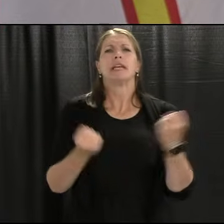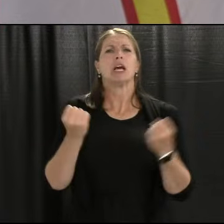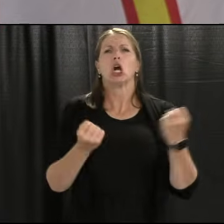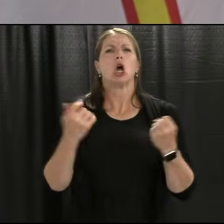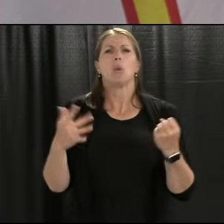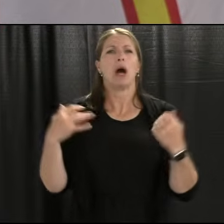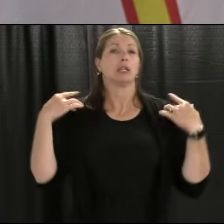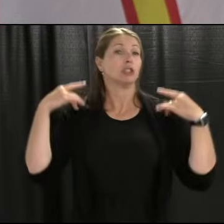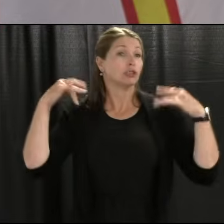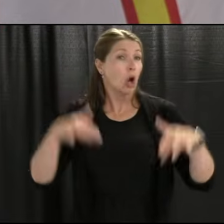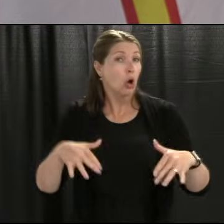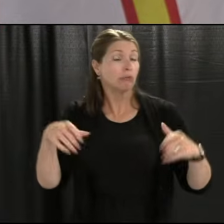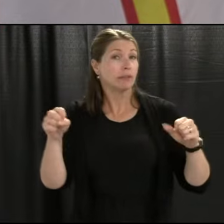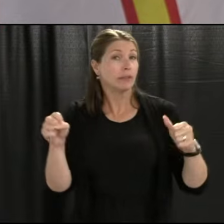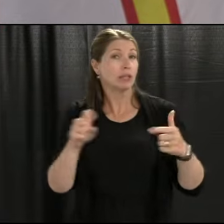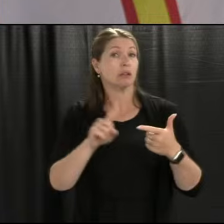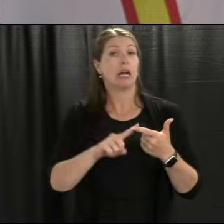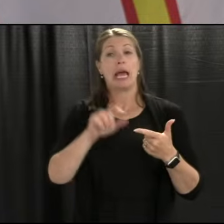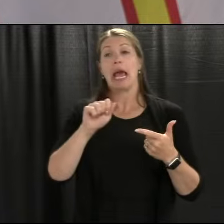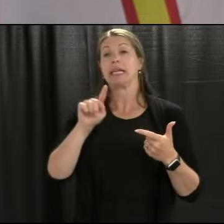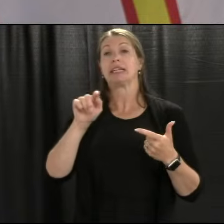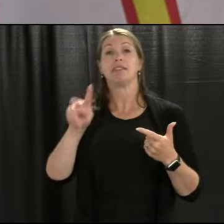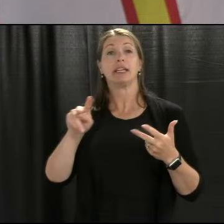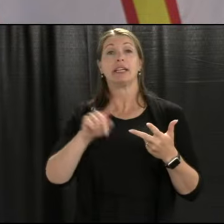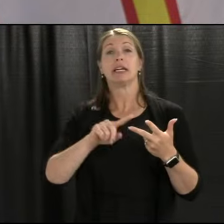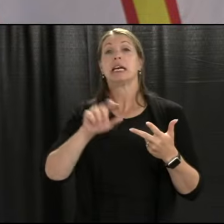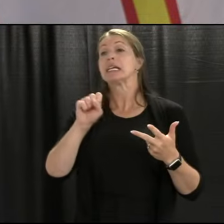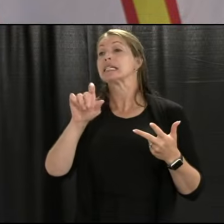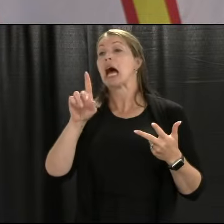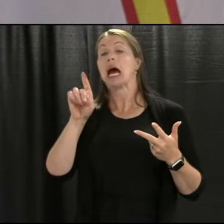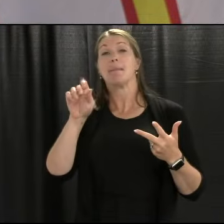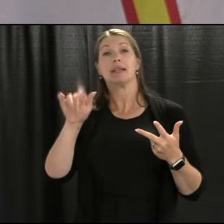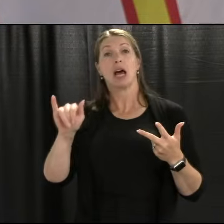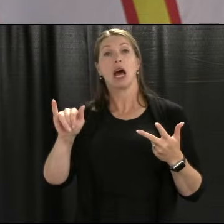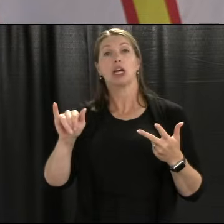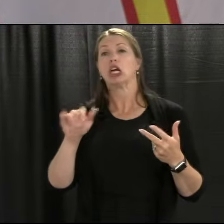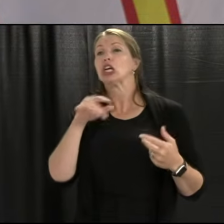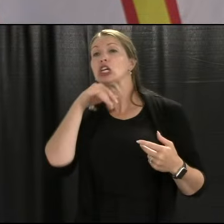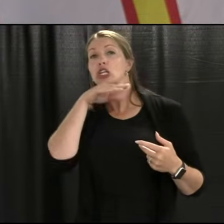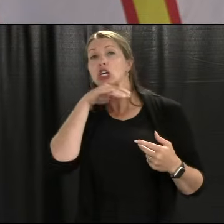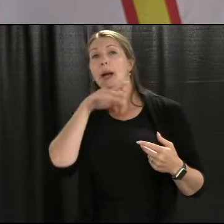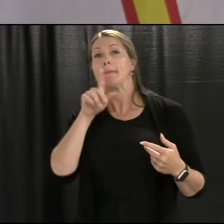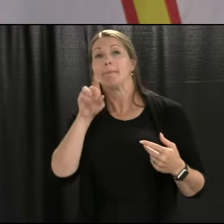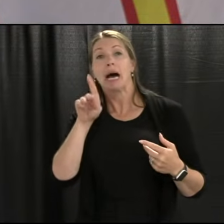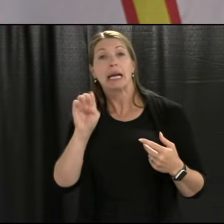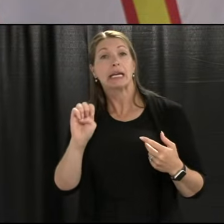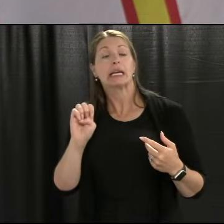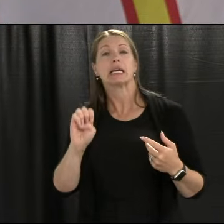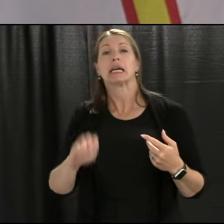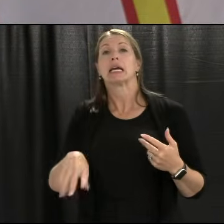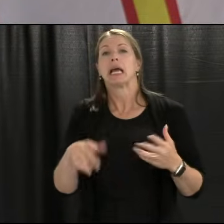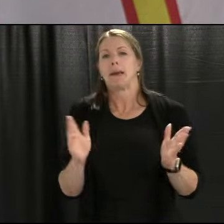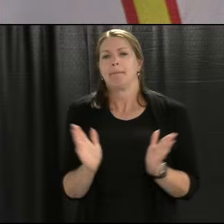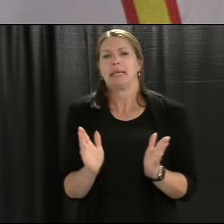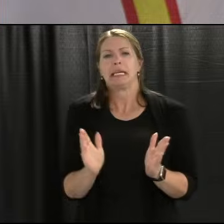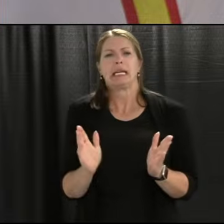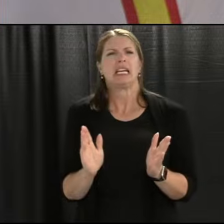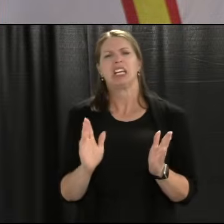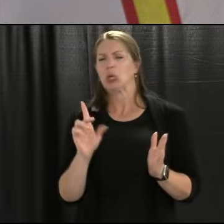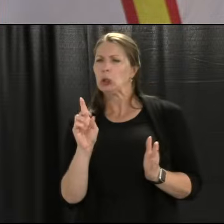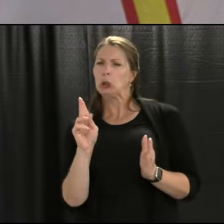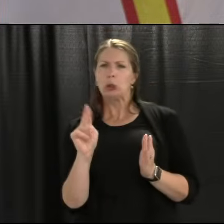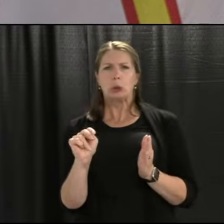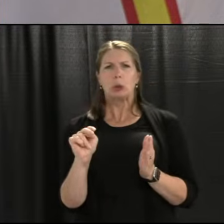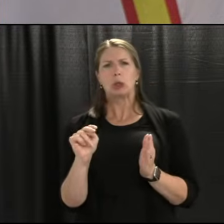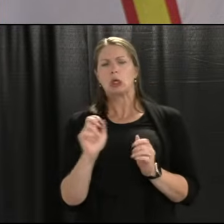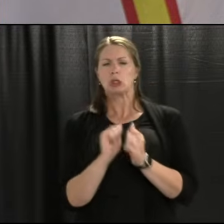now, an all-terrain vehicle, including a side-by-side, a mini bike, a dirt bike, a trail bike, a miniature vehicle such as a dune or sport buggy,